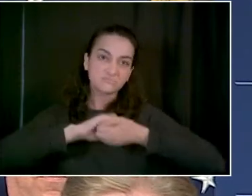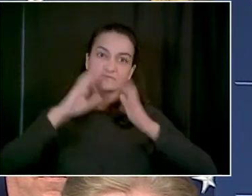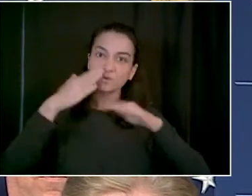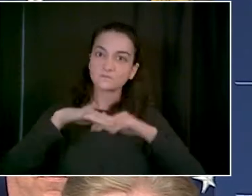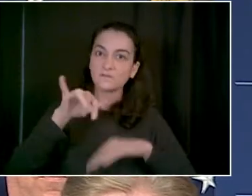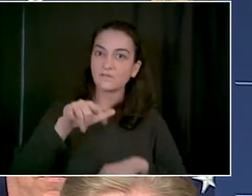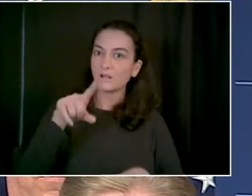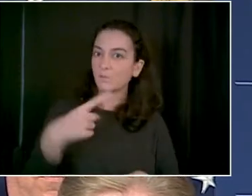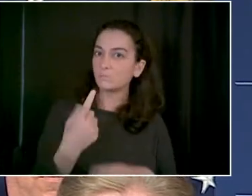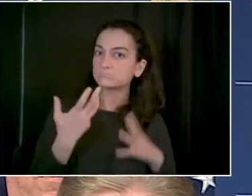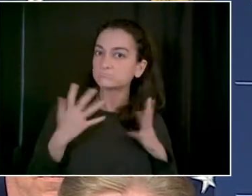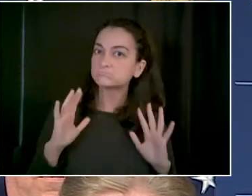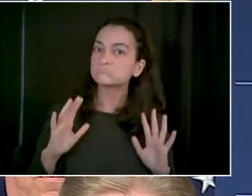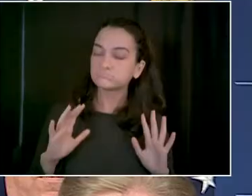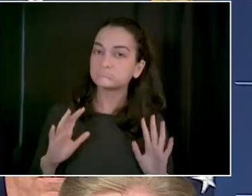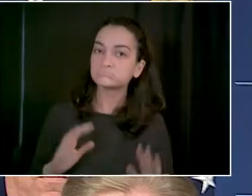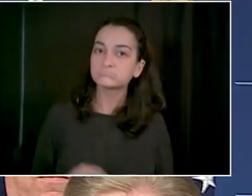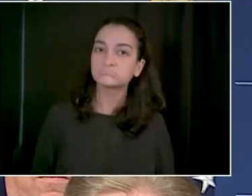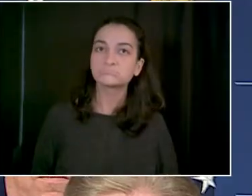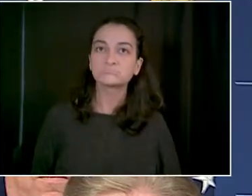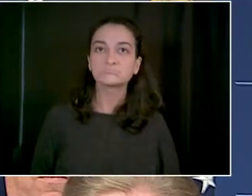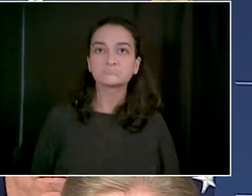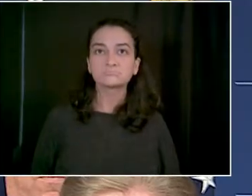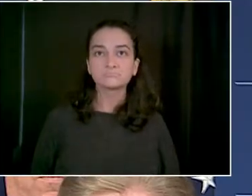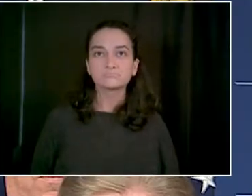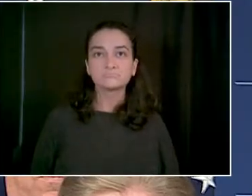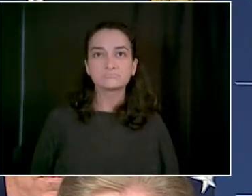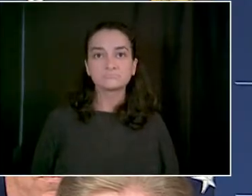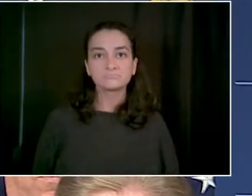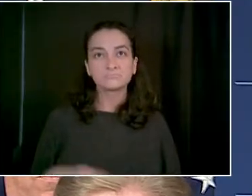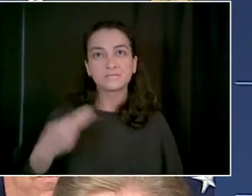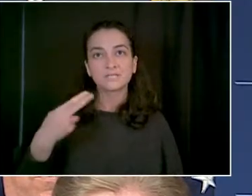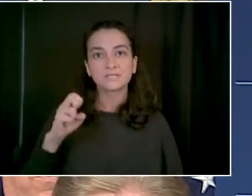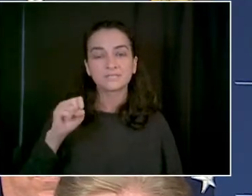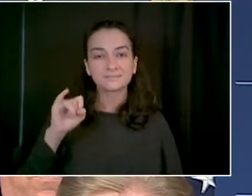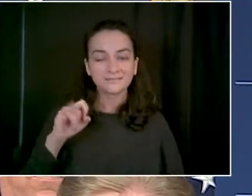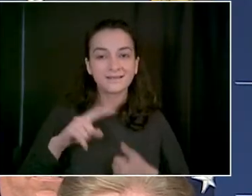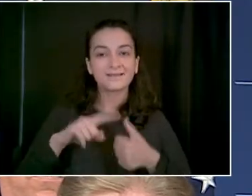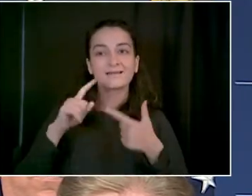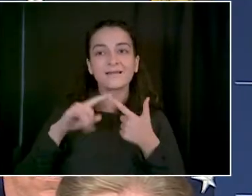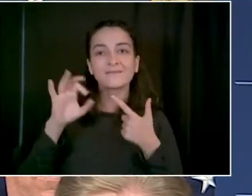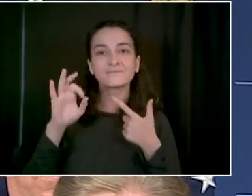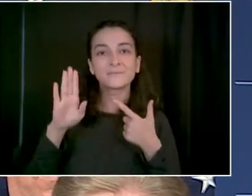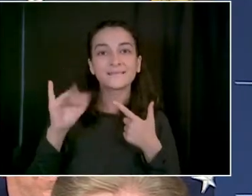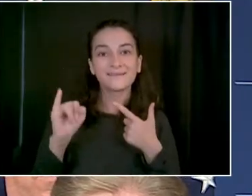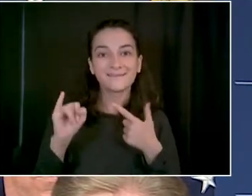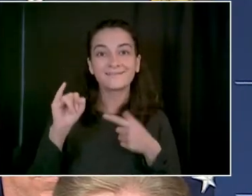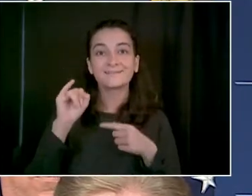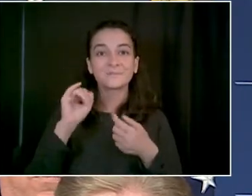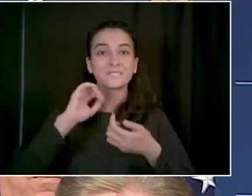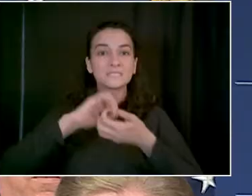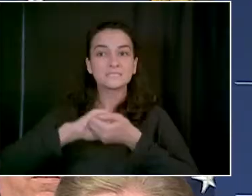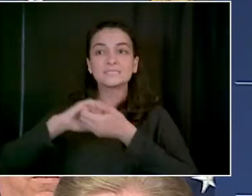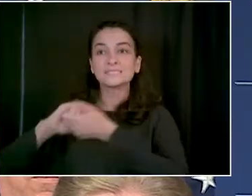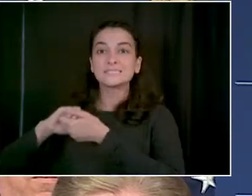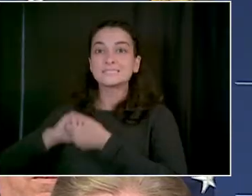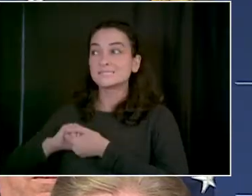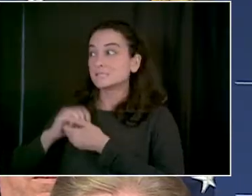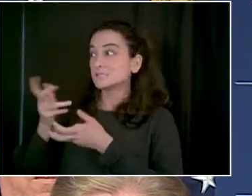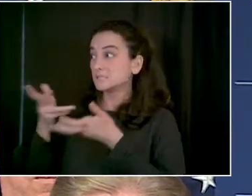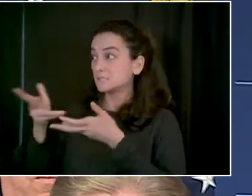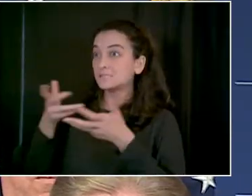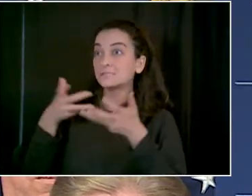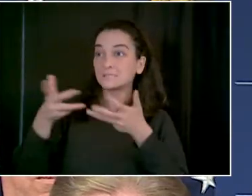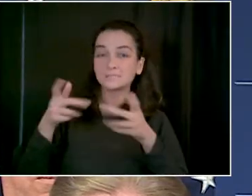FBI, and all of our partners on the state and city and federal level. That's what we're going to do. So those who want to